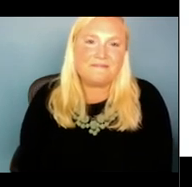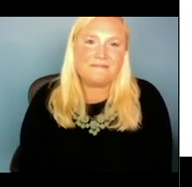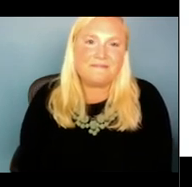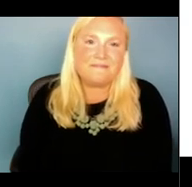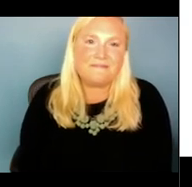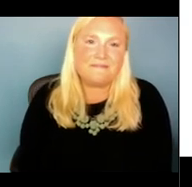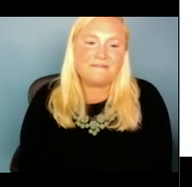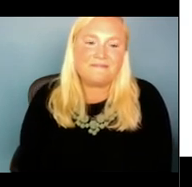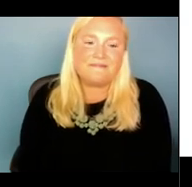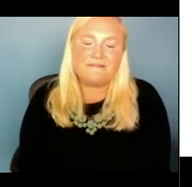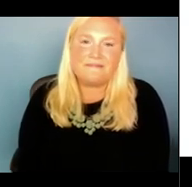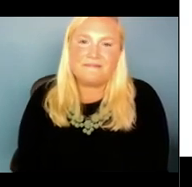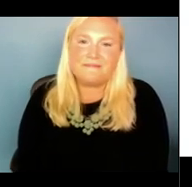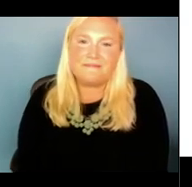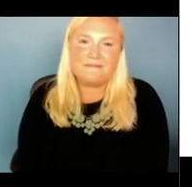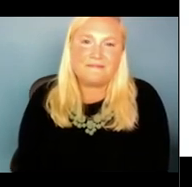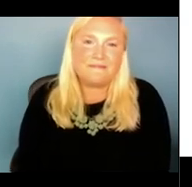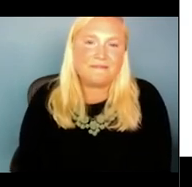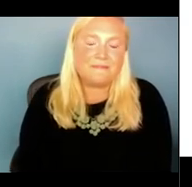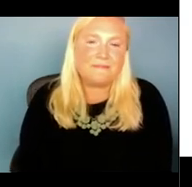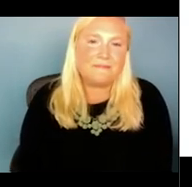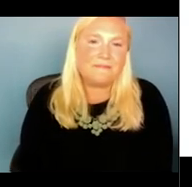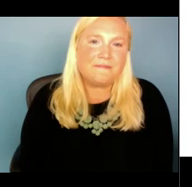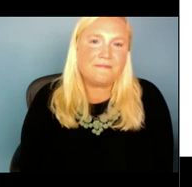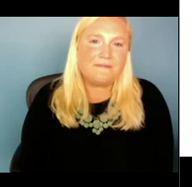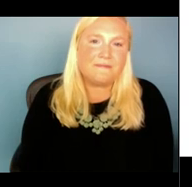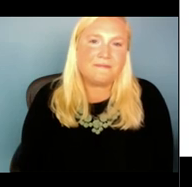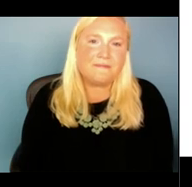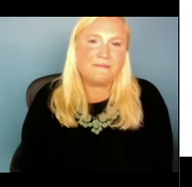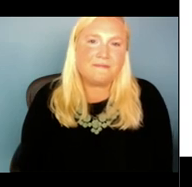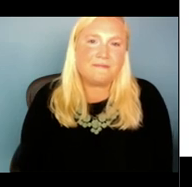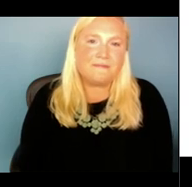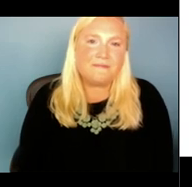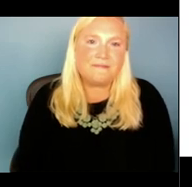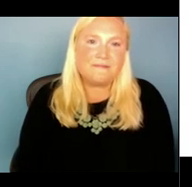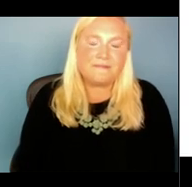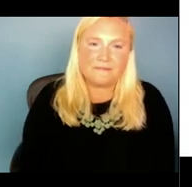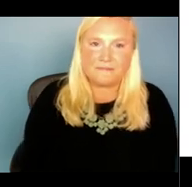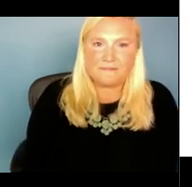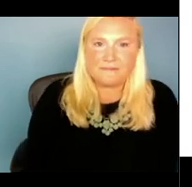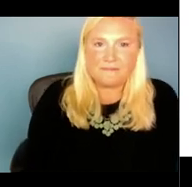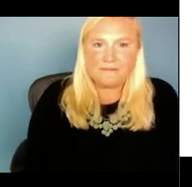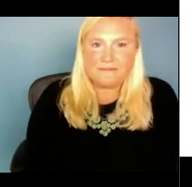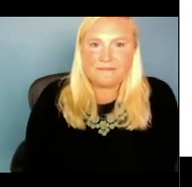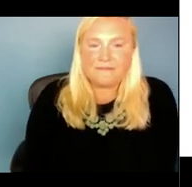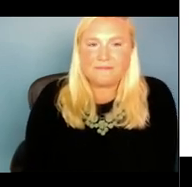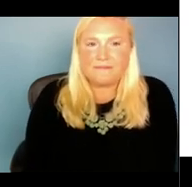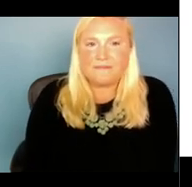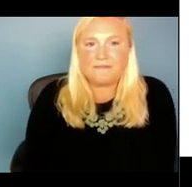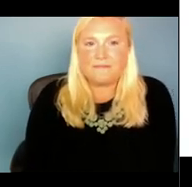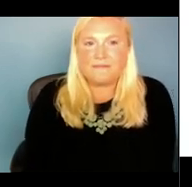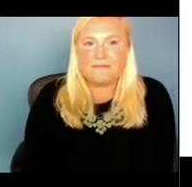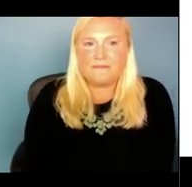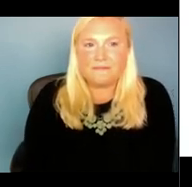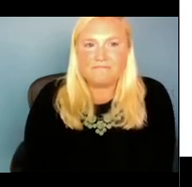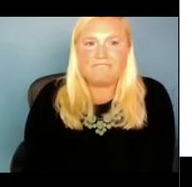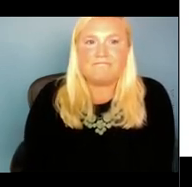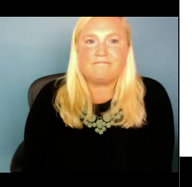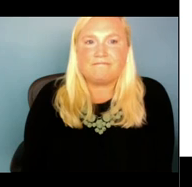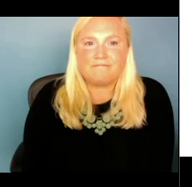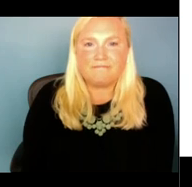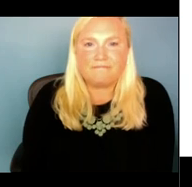speech-language pathology has begun to come to terms with the fact that although we were taught once upon a time that